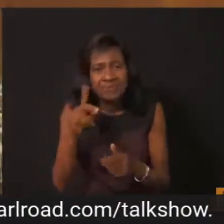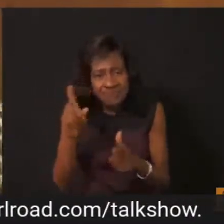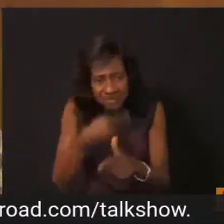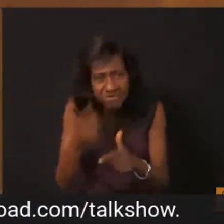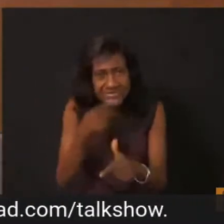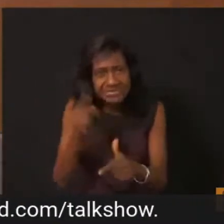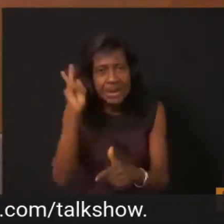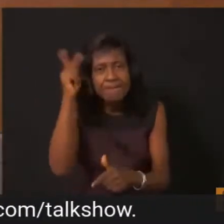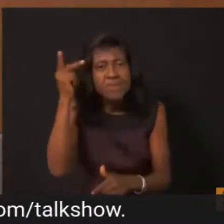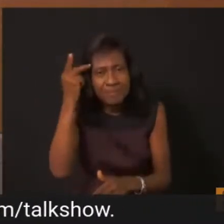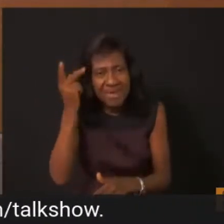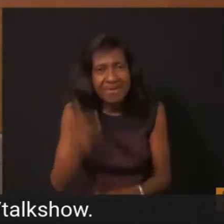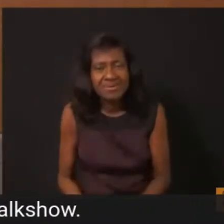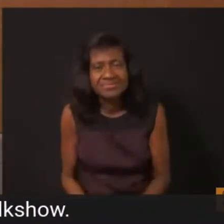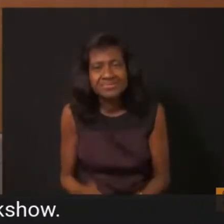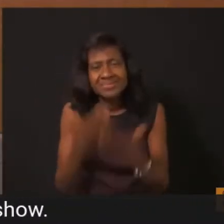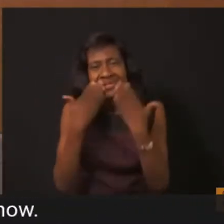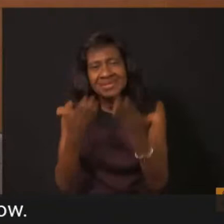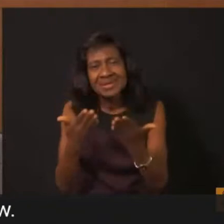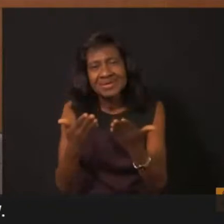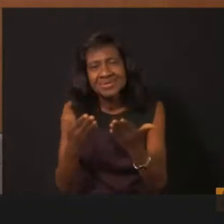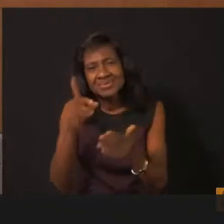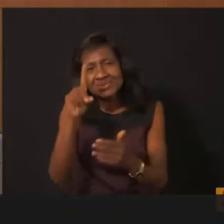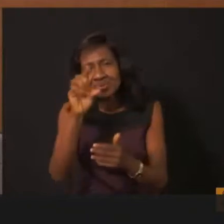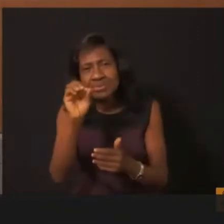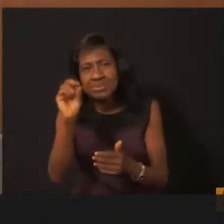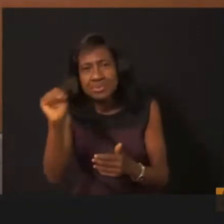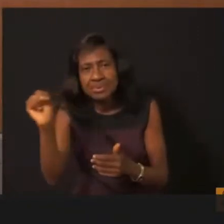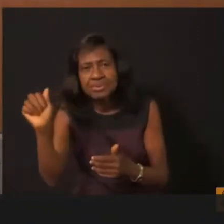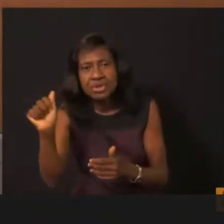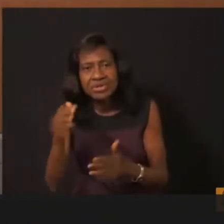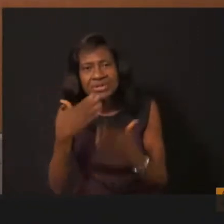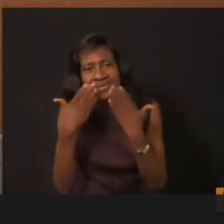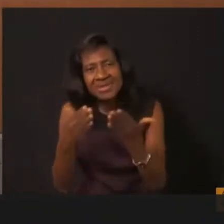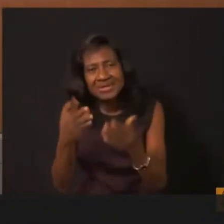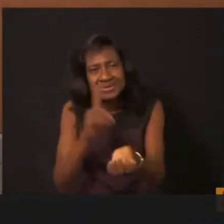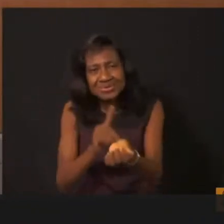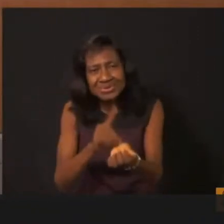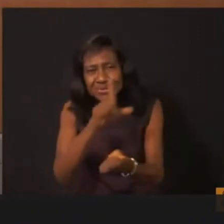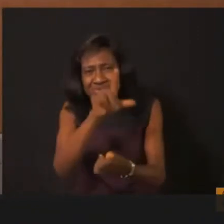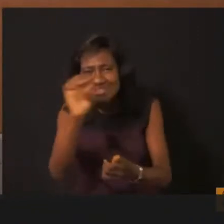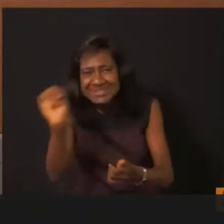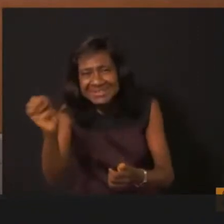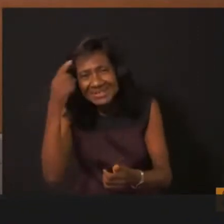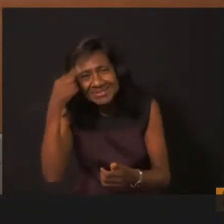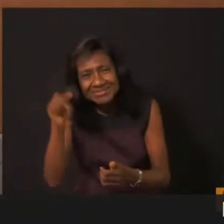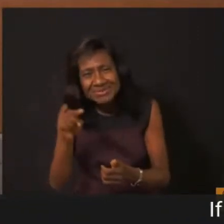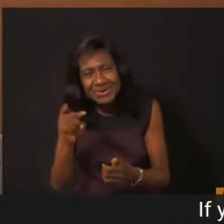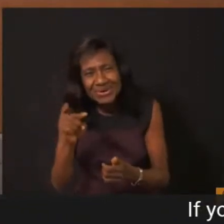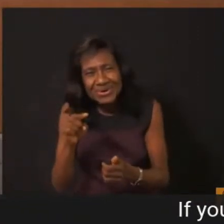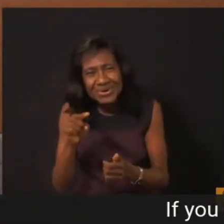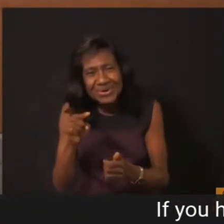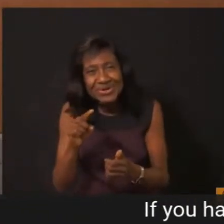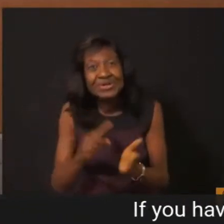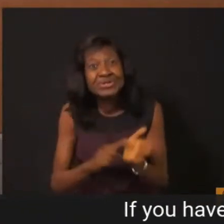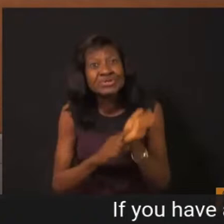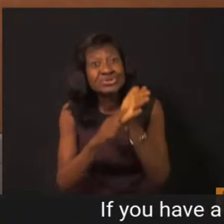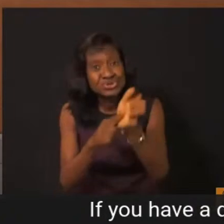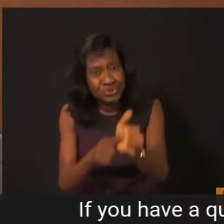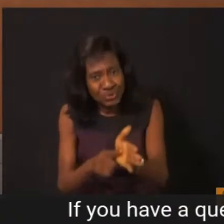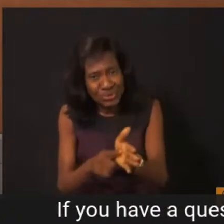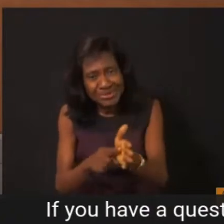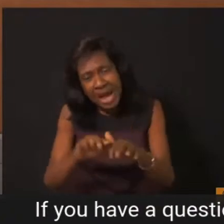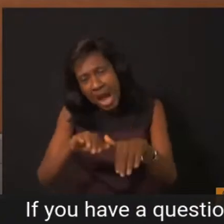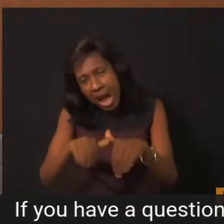Panton, actually. Thank you very much, Donna, and thank you, Dr. Lee, for that very able demonstration of